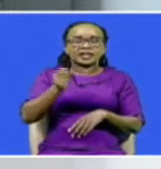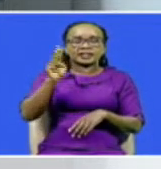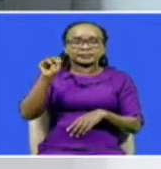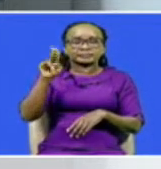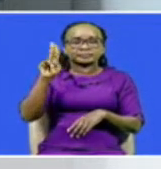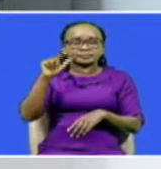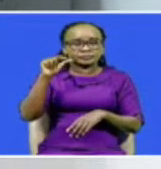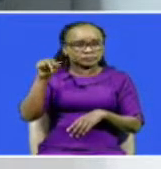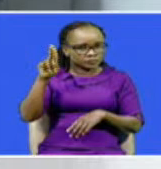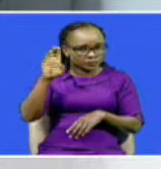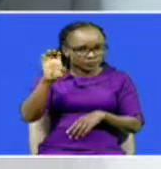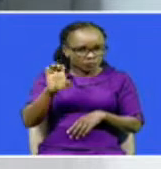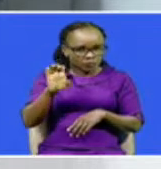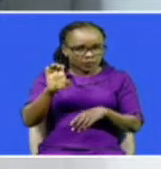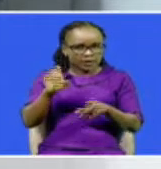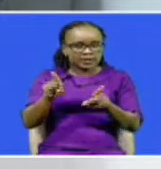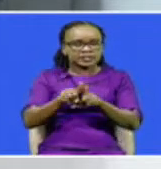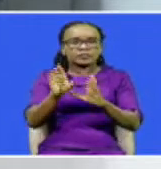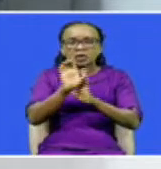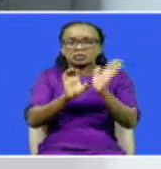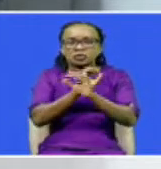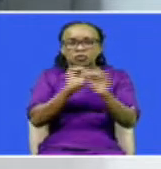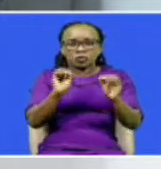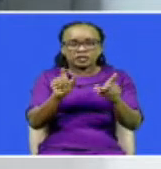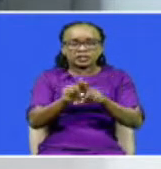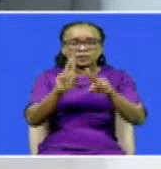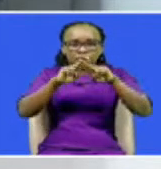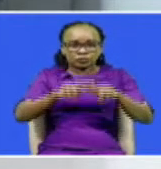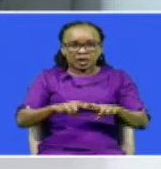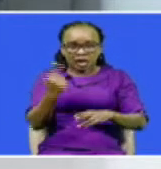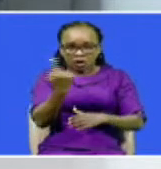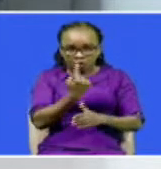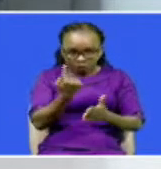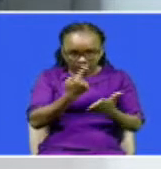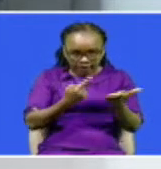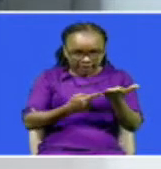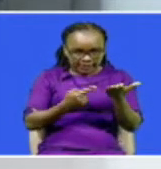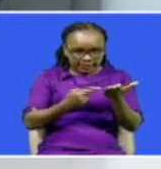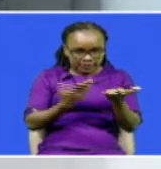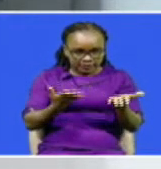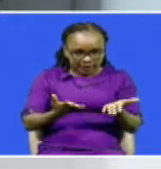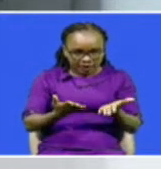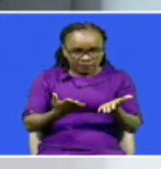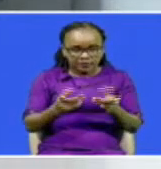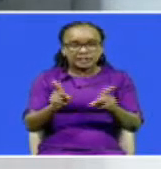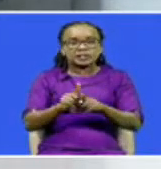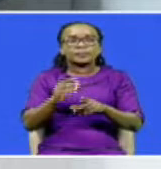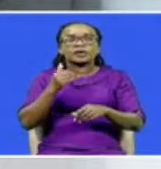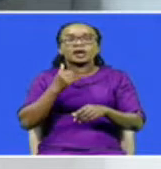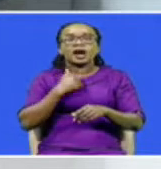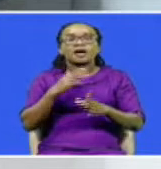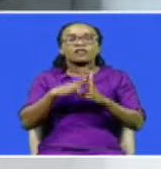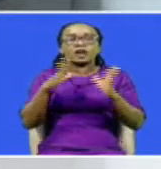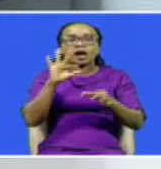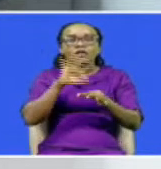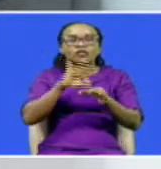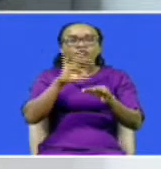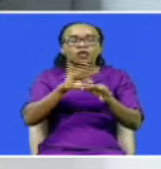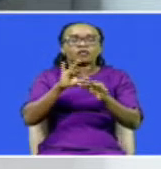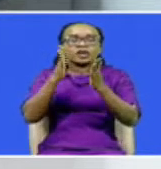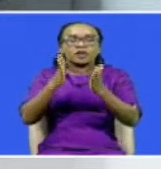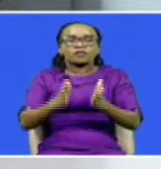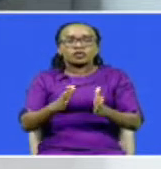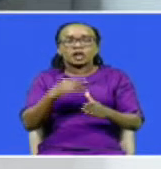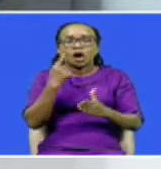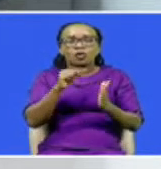Thande ruled that it was unconstitutional to rely on only the KIEMS KIT as it could curtail the rights to vote for voters